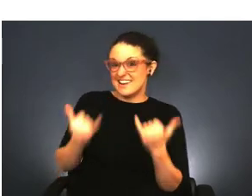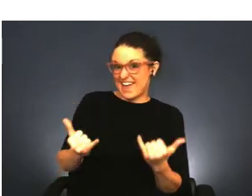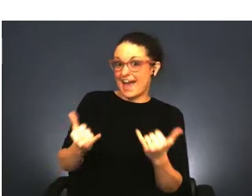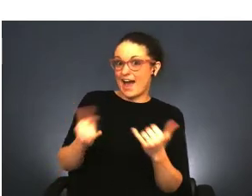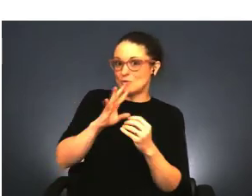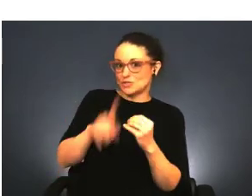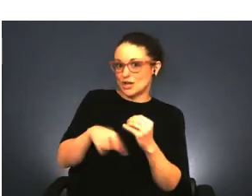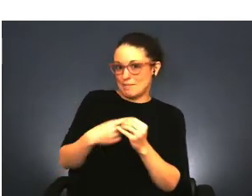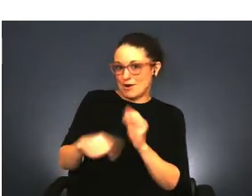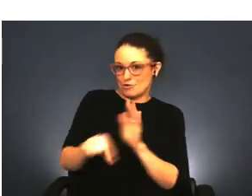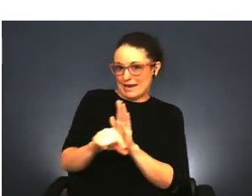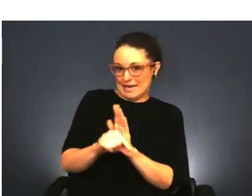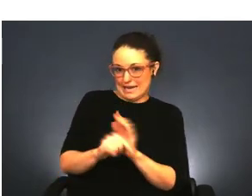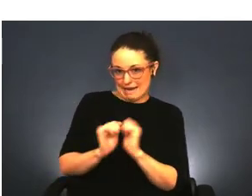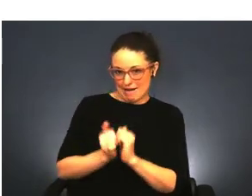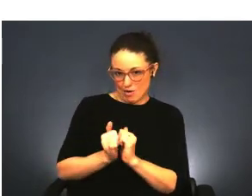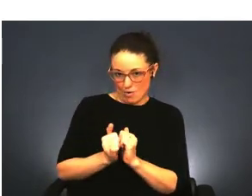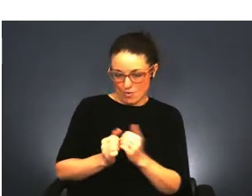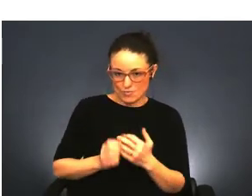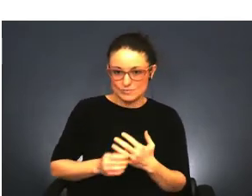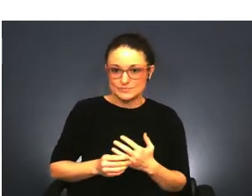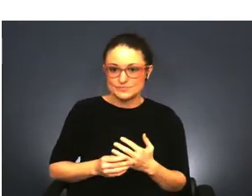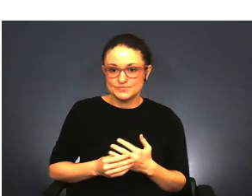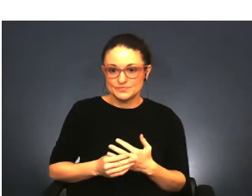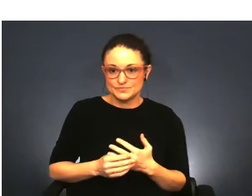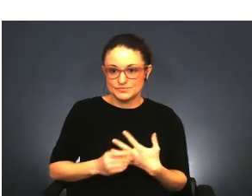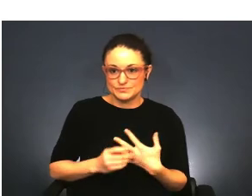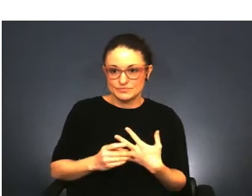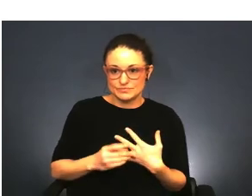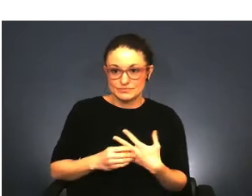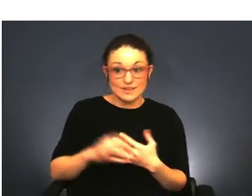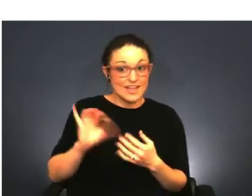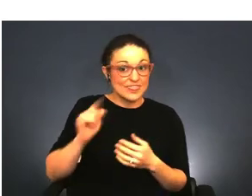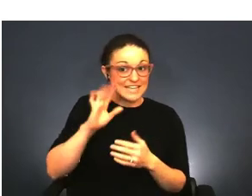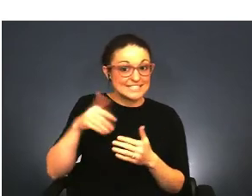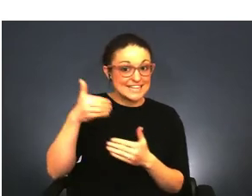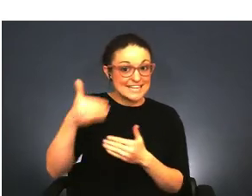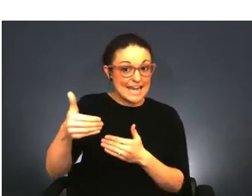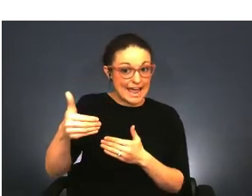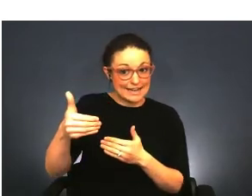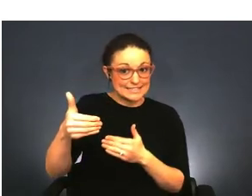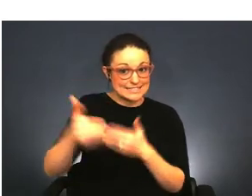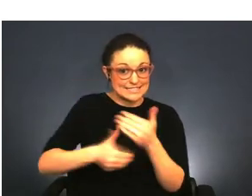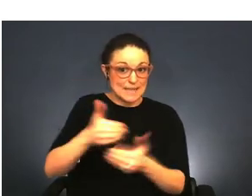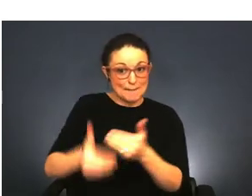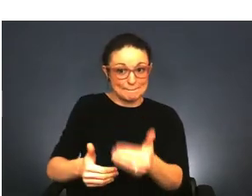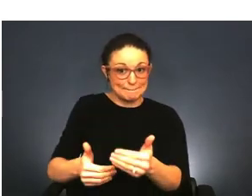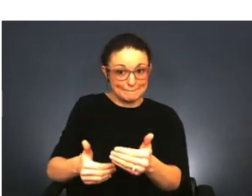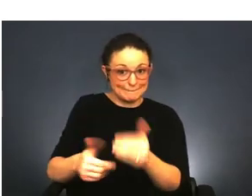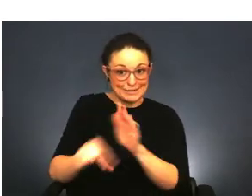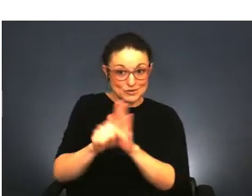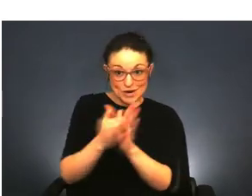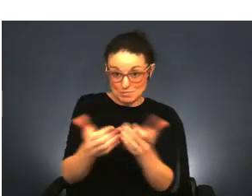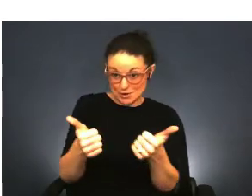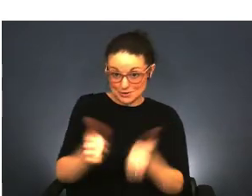grading, which is the next big step in gradebook.